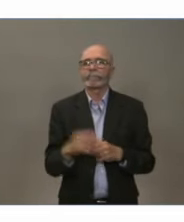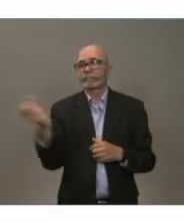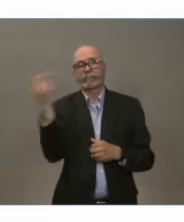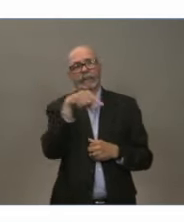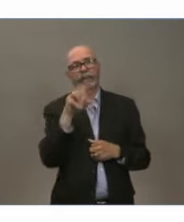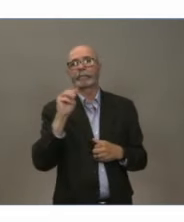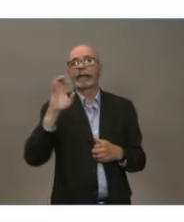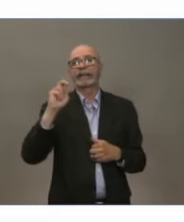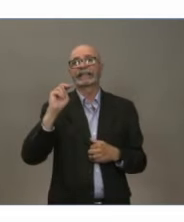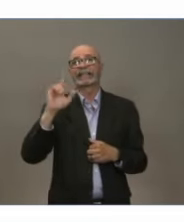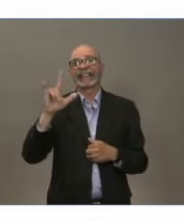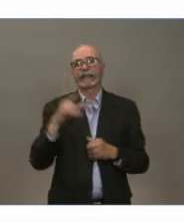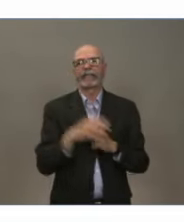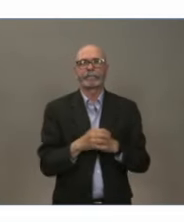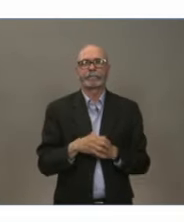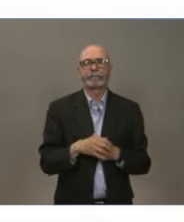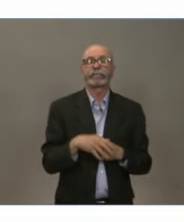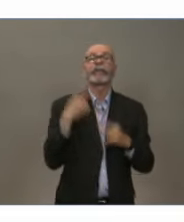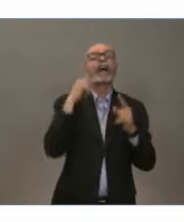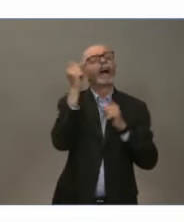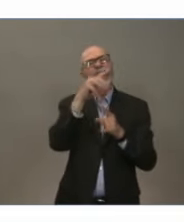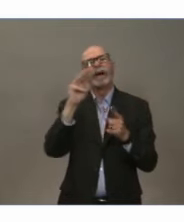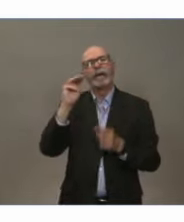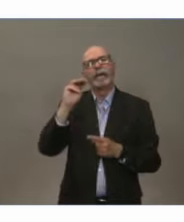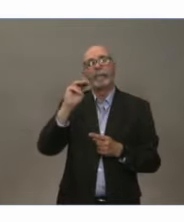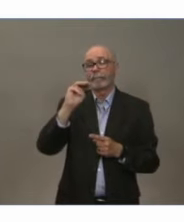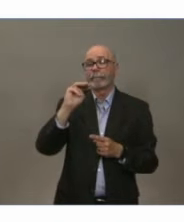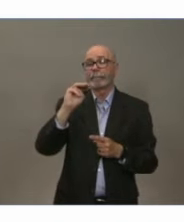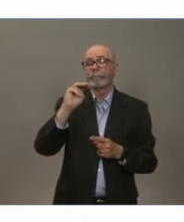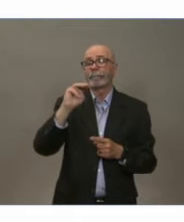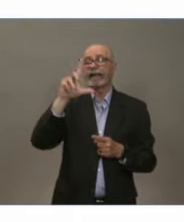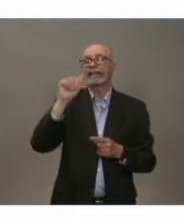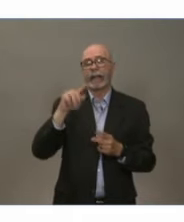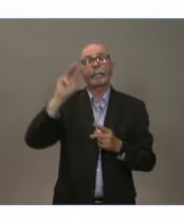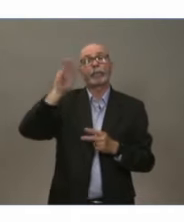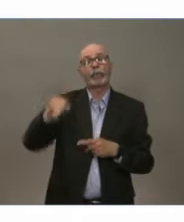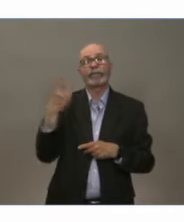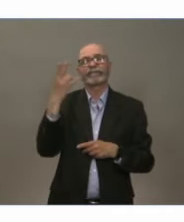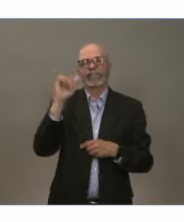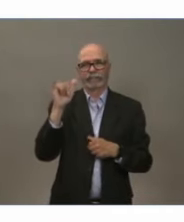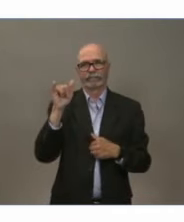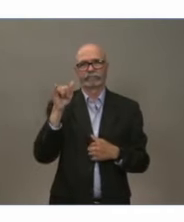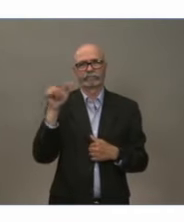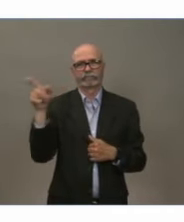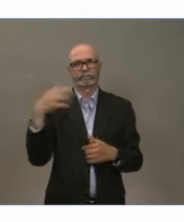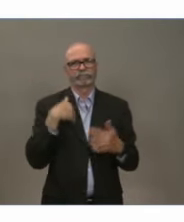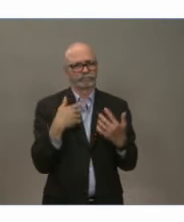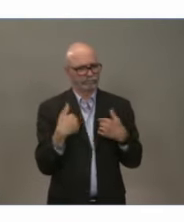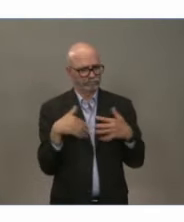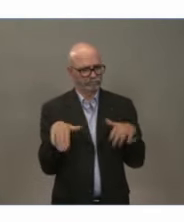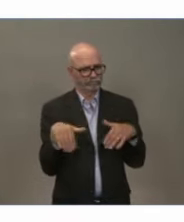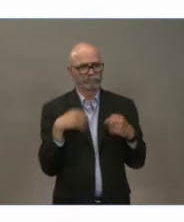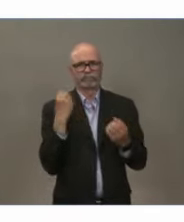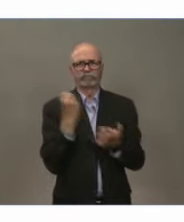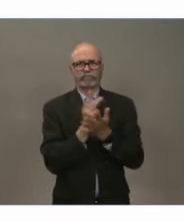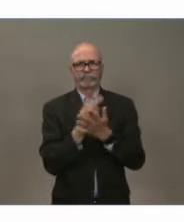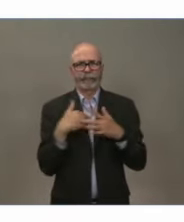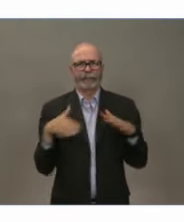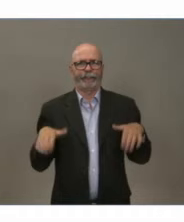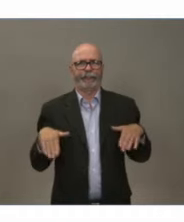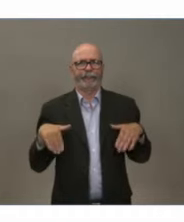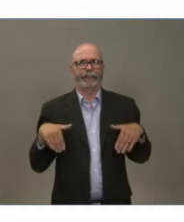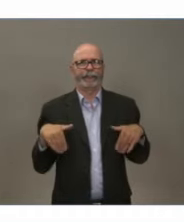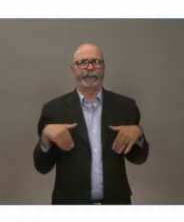to him about that following that. In no way did he endorse that. So as he's describing it to you is